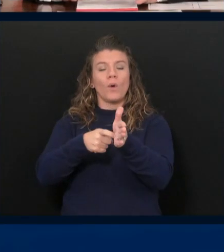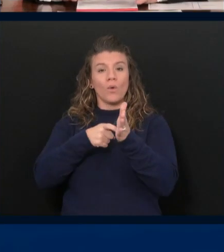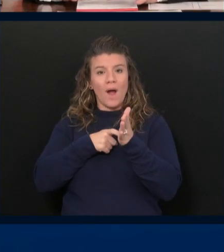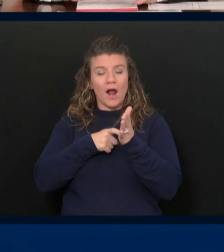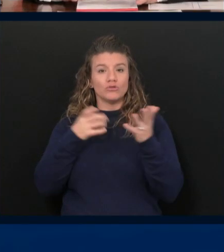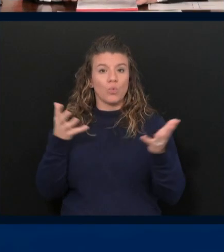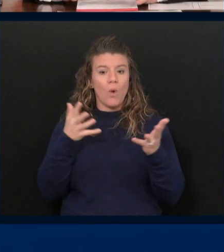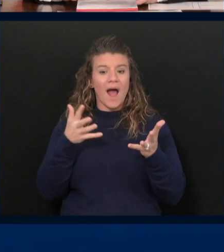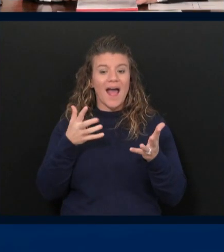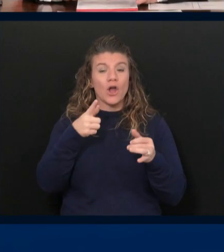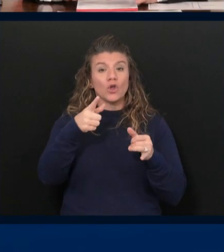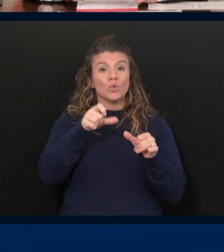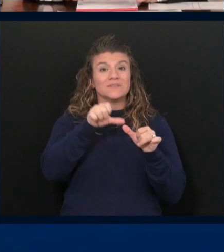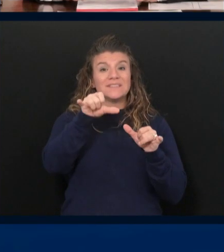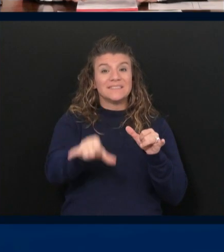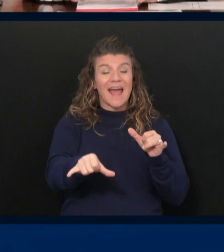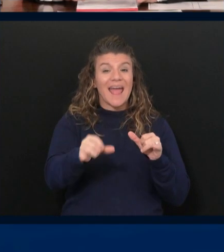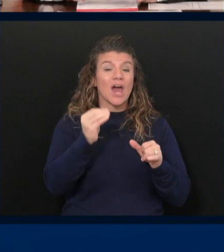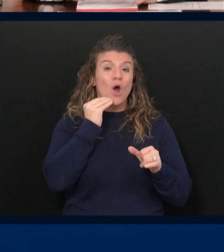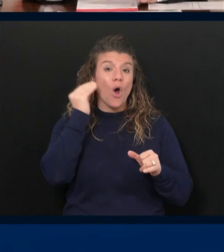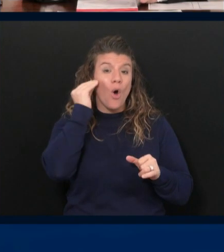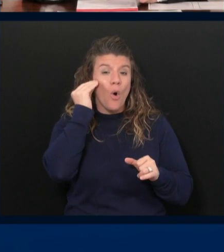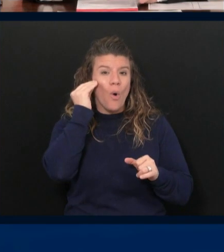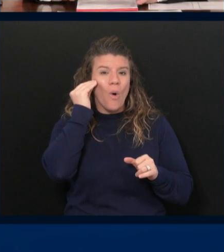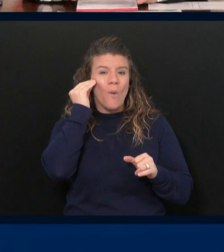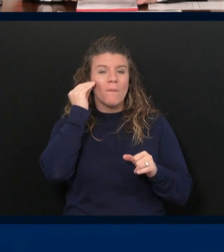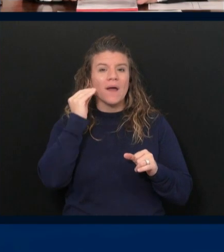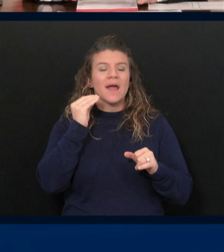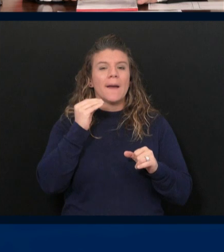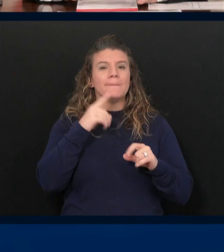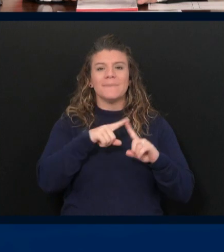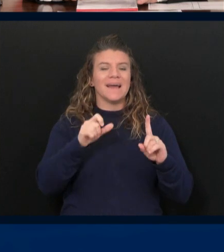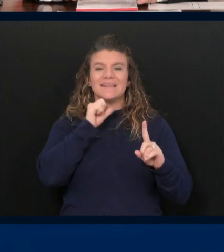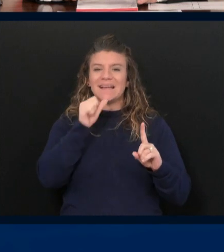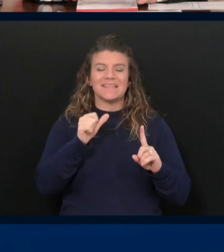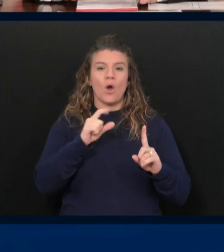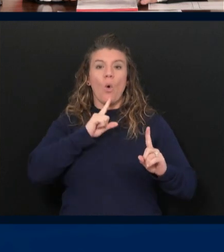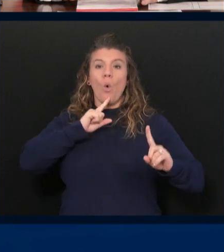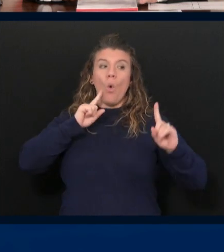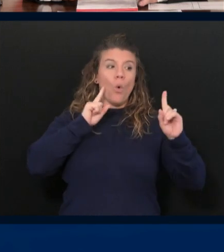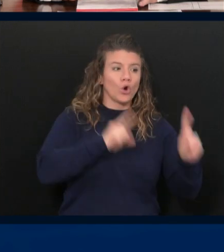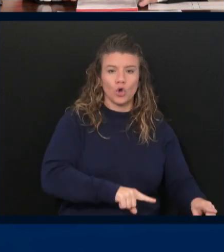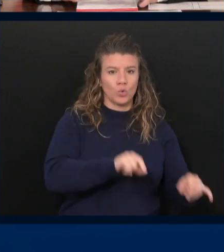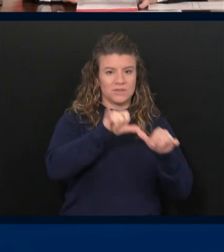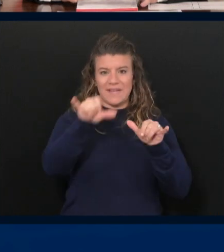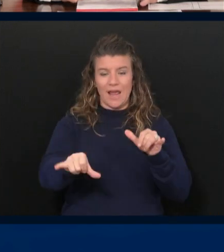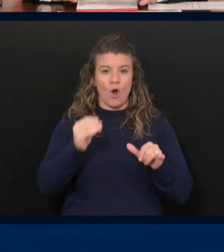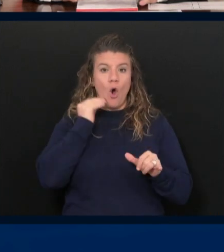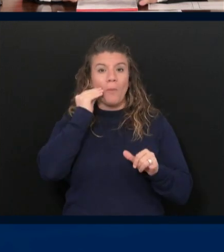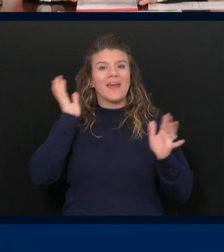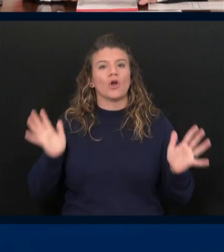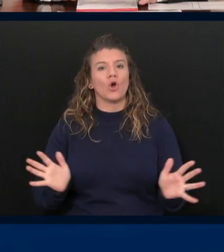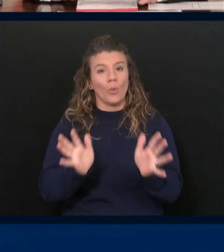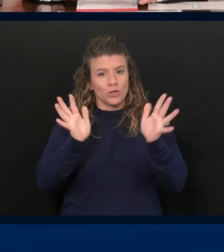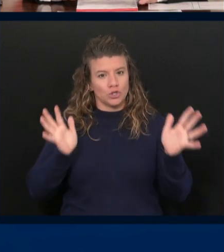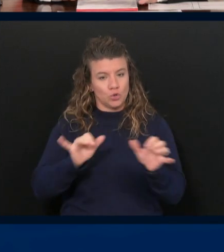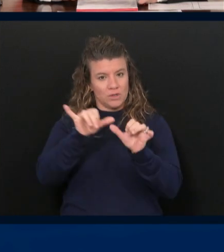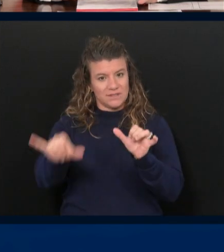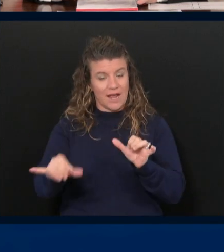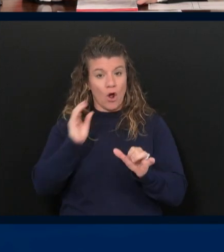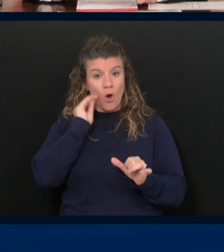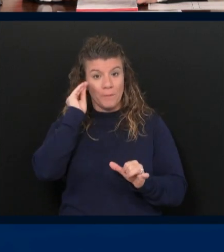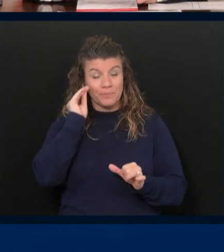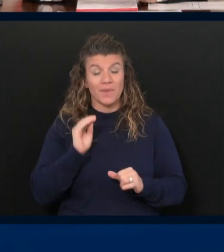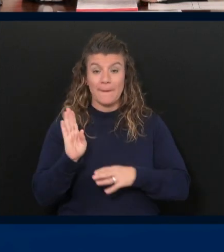home, but no longer orders you to stay at home. Again, I encourage all businesses that are allowed